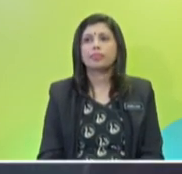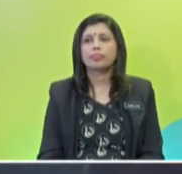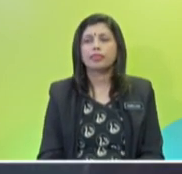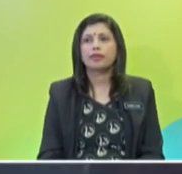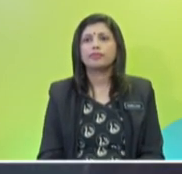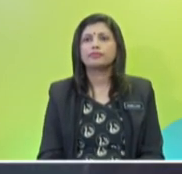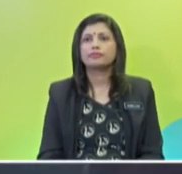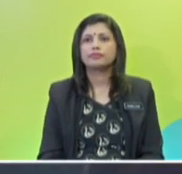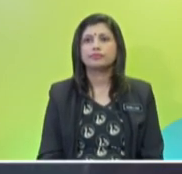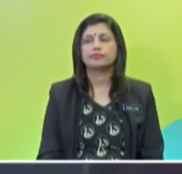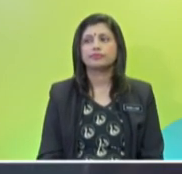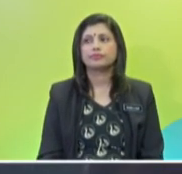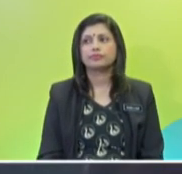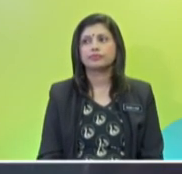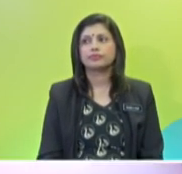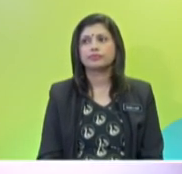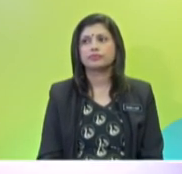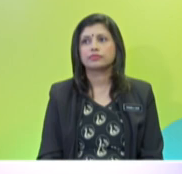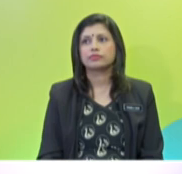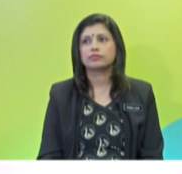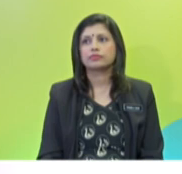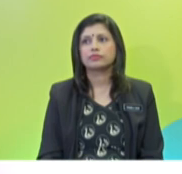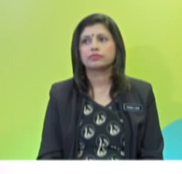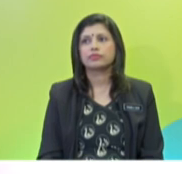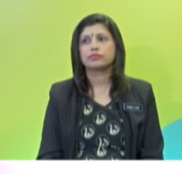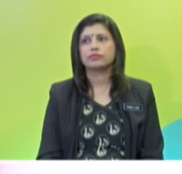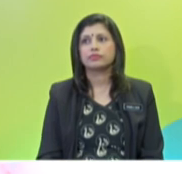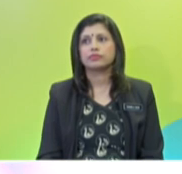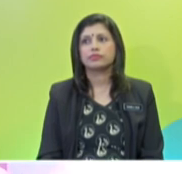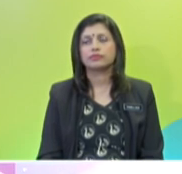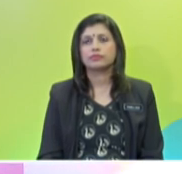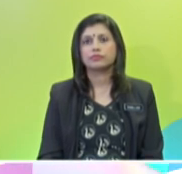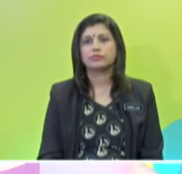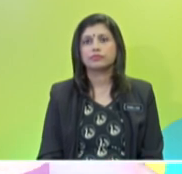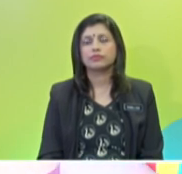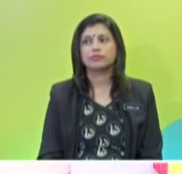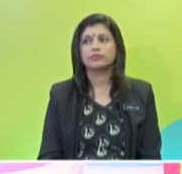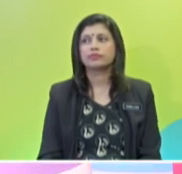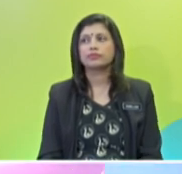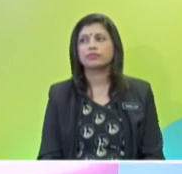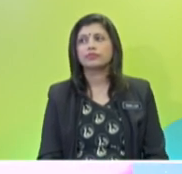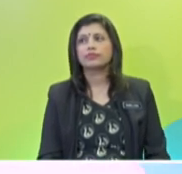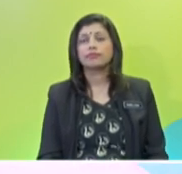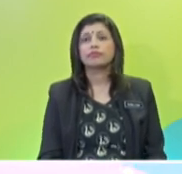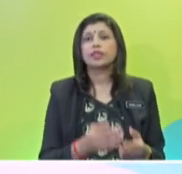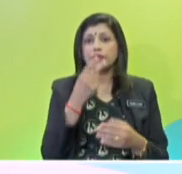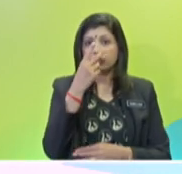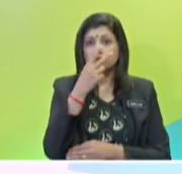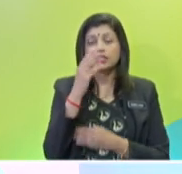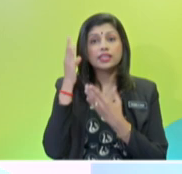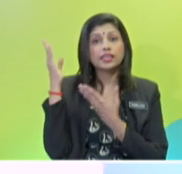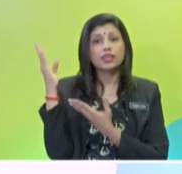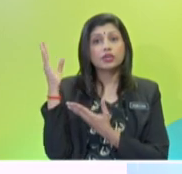earlier. Okay, everybody got their worksheets? All right. Okay, so I have 8 different pictures